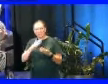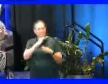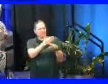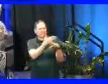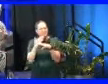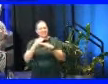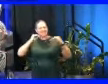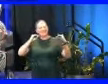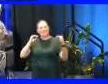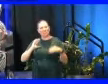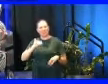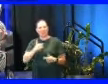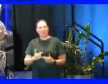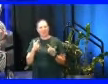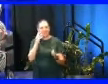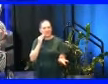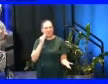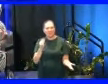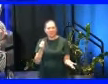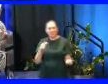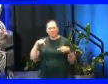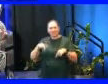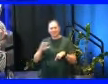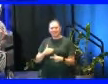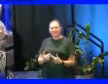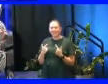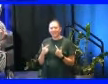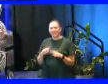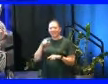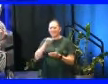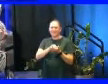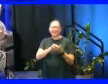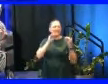with you, this is literally our lives. You can't teach that anywhere.